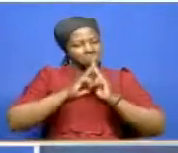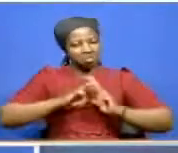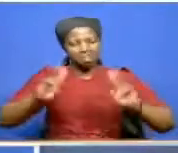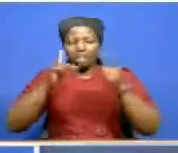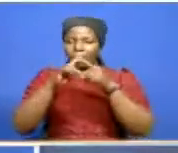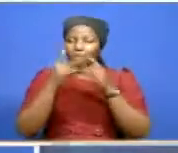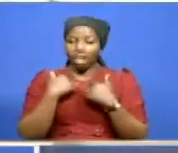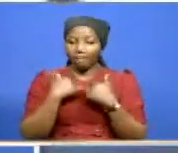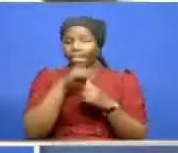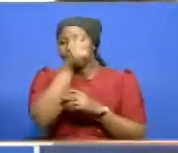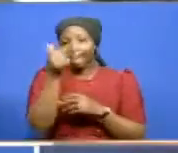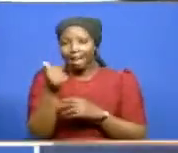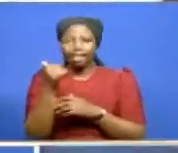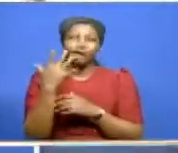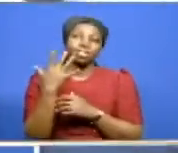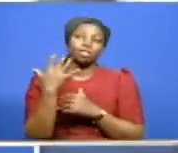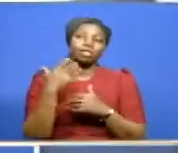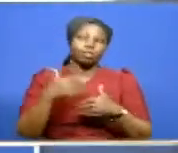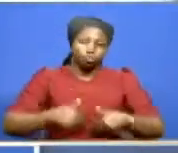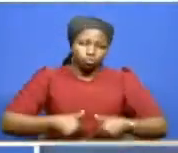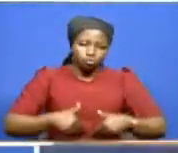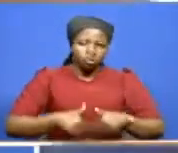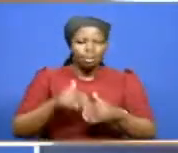vijana wanaongozwa na Nyundo wametoka Kilifi